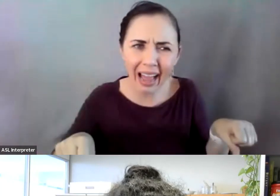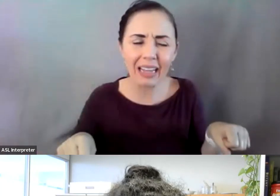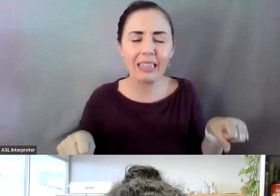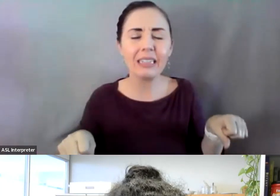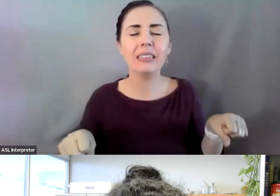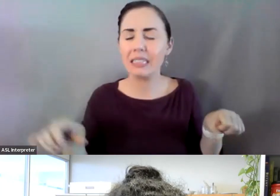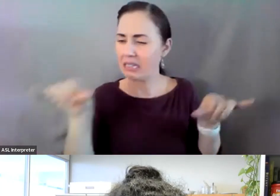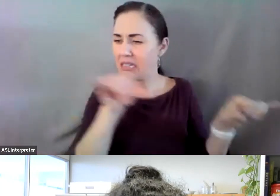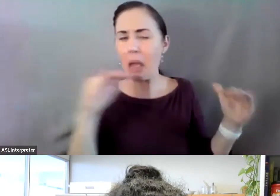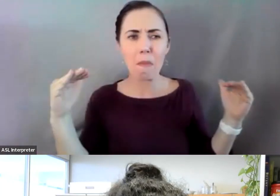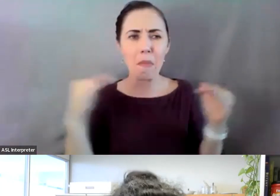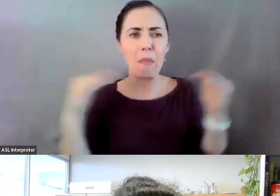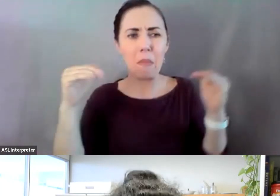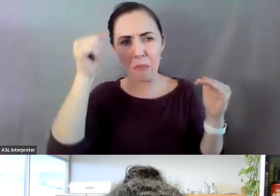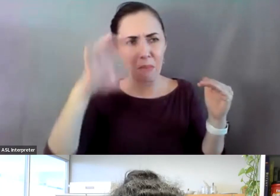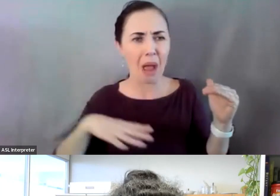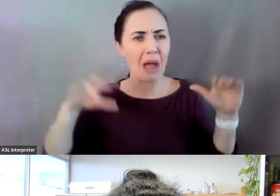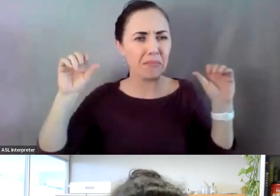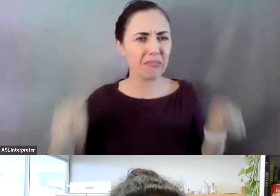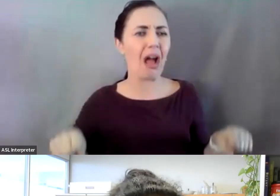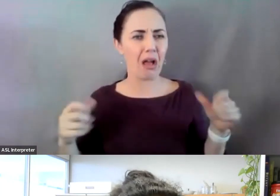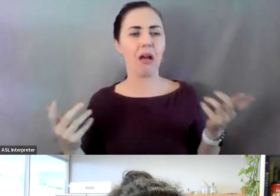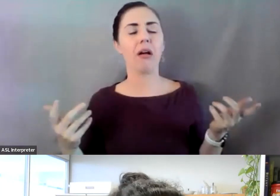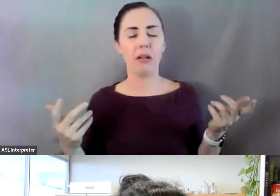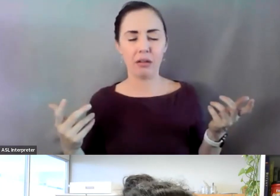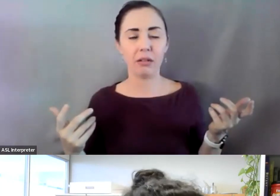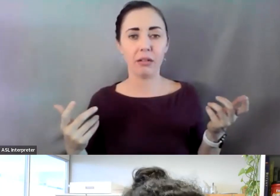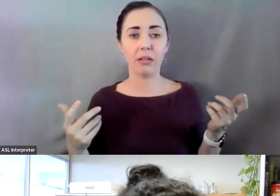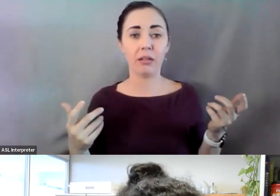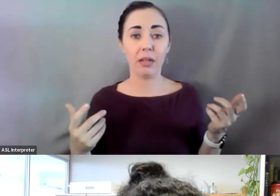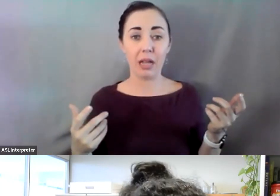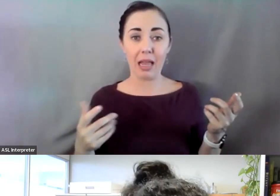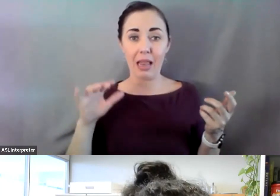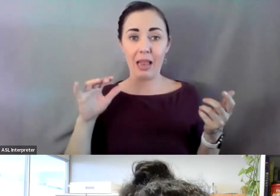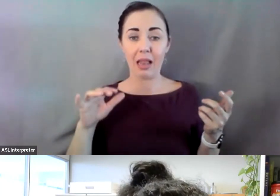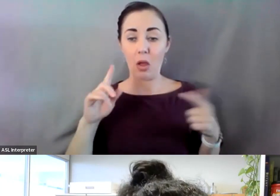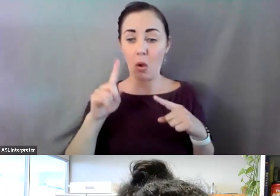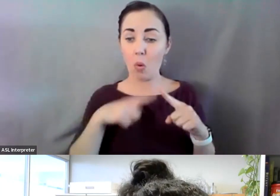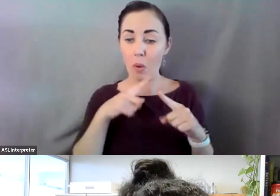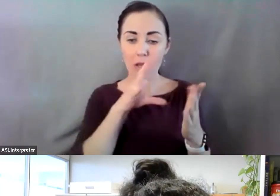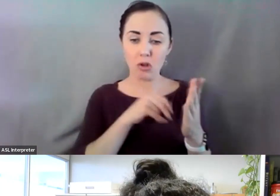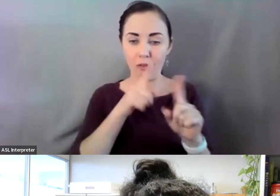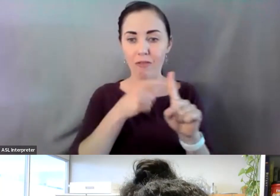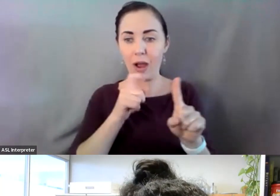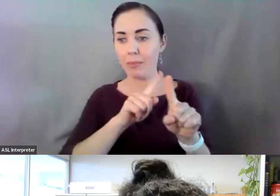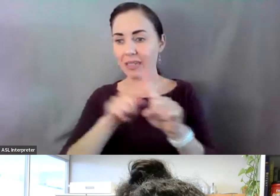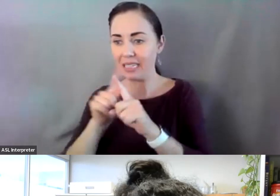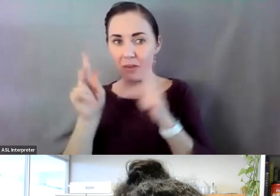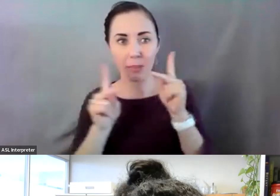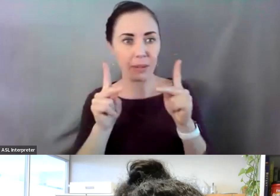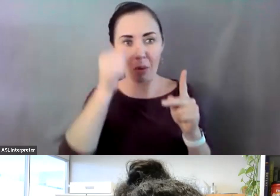just as well as a man can. And that the diversity that you get from learning from different people, both men and